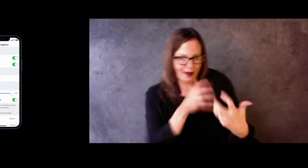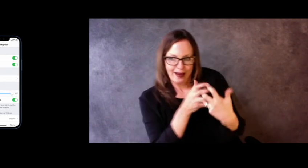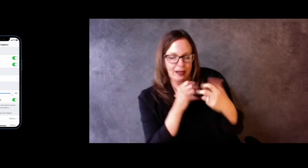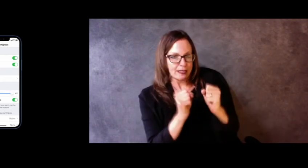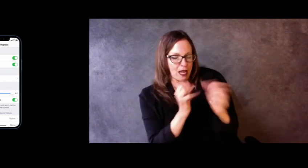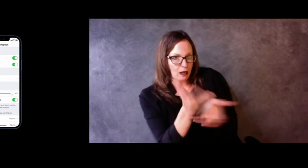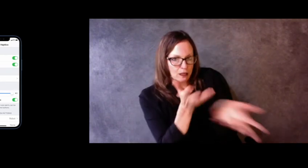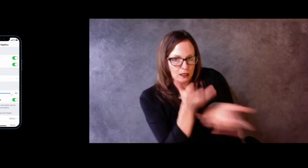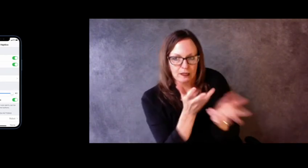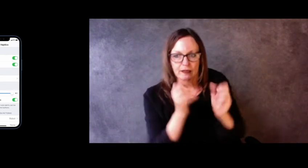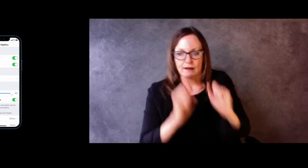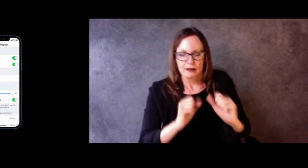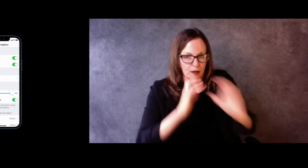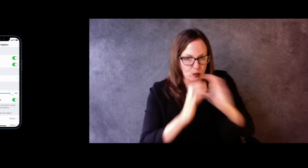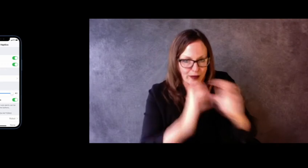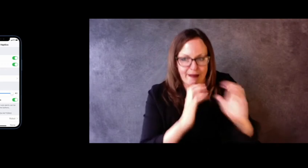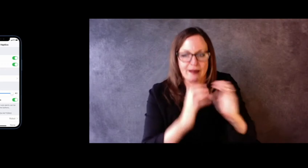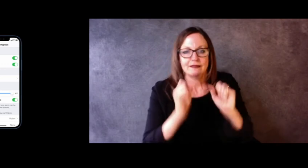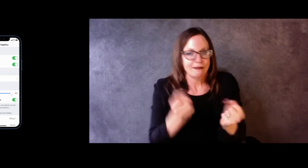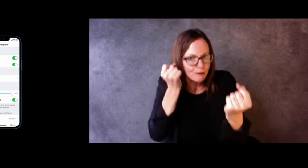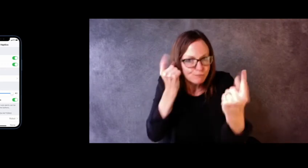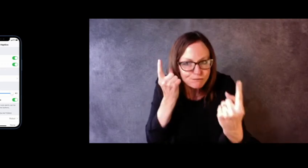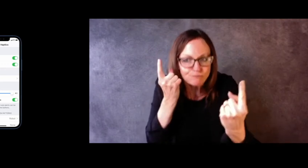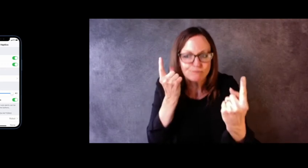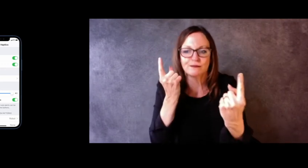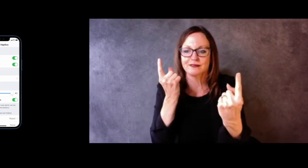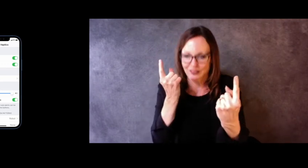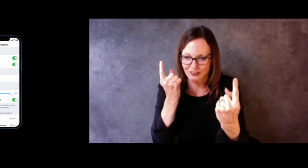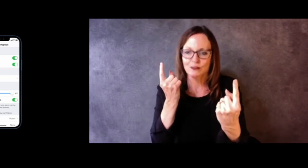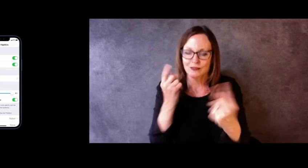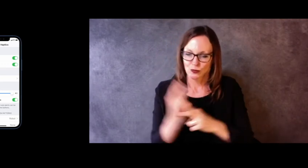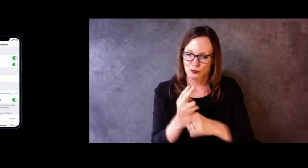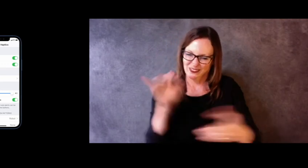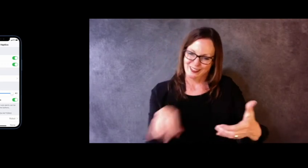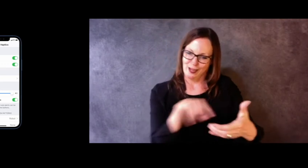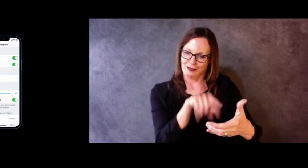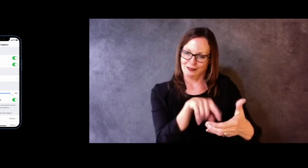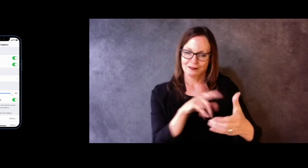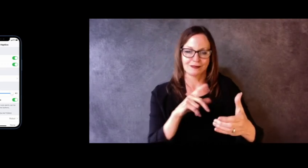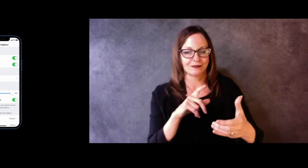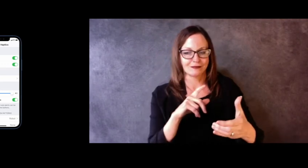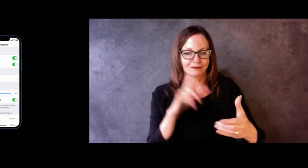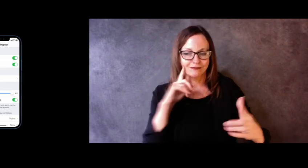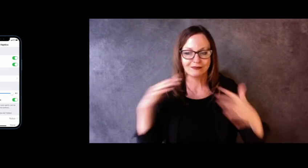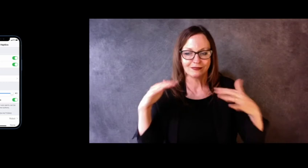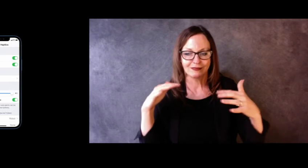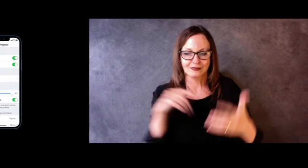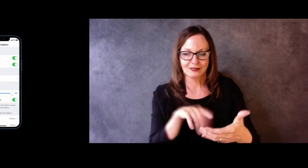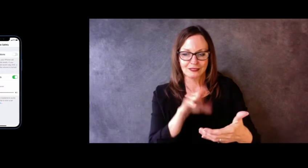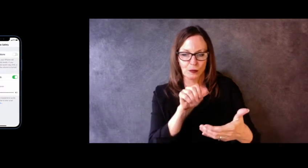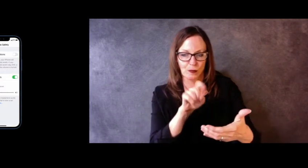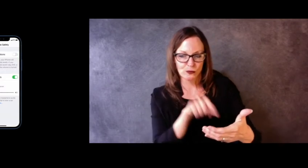Connect EarPods, AirPods, and other compatible headphones to your iPhone. Go to Settings, Sounds and Haptics, and Headphone